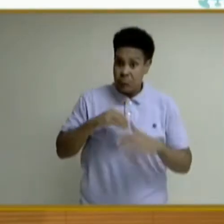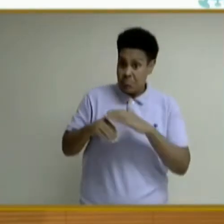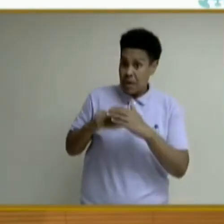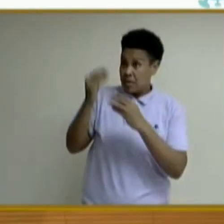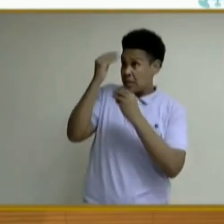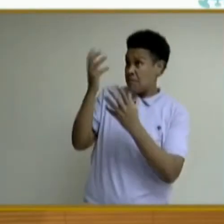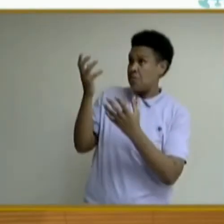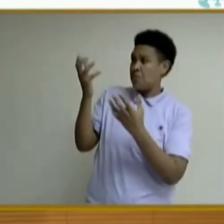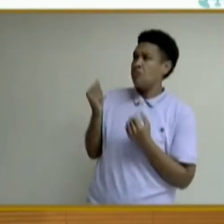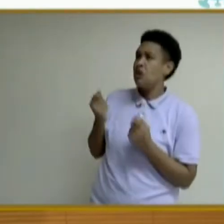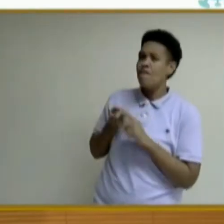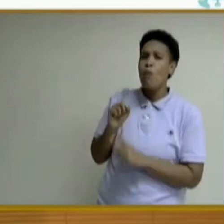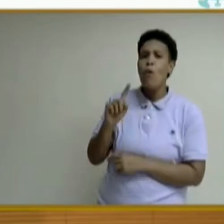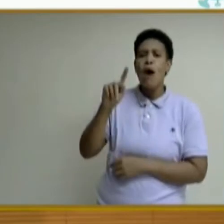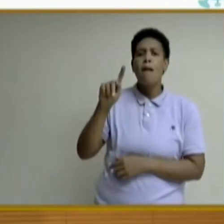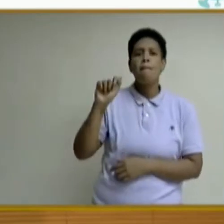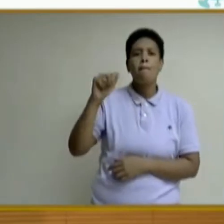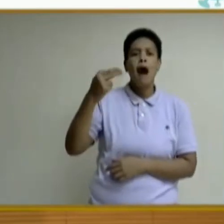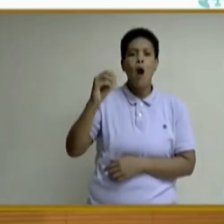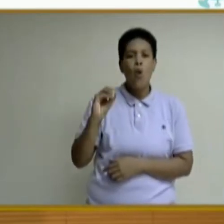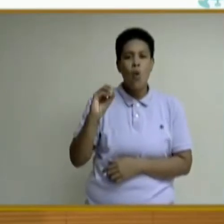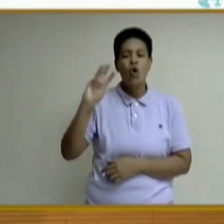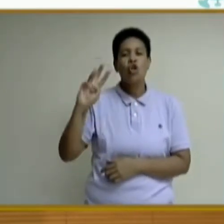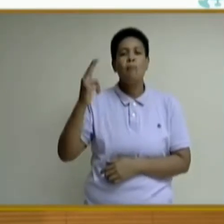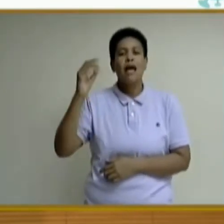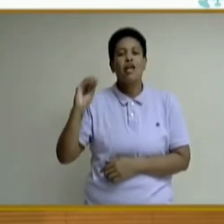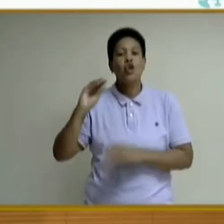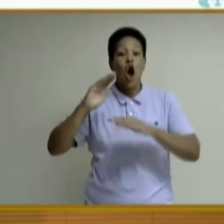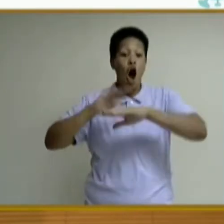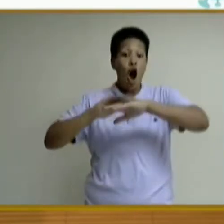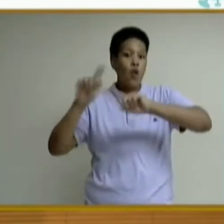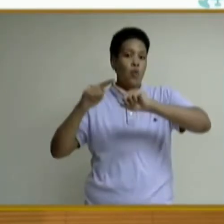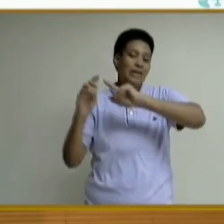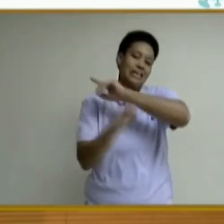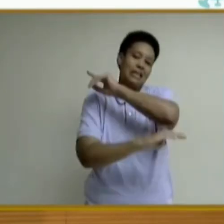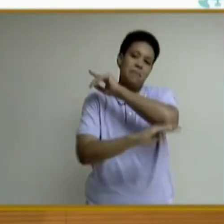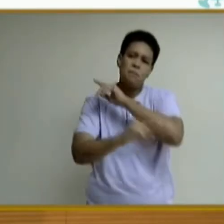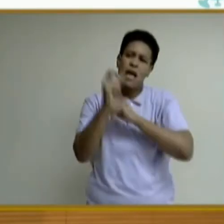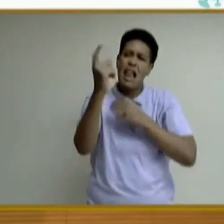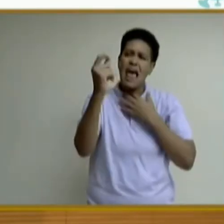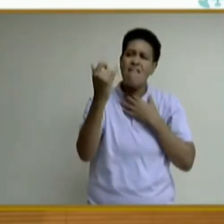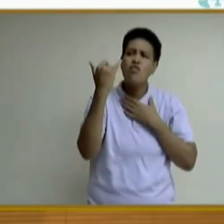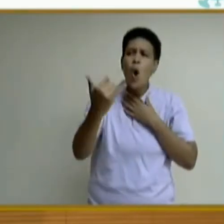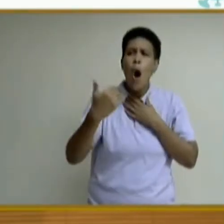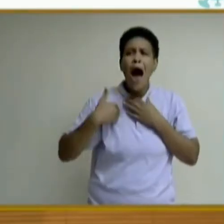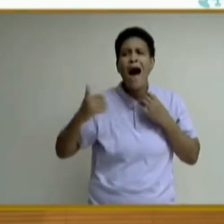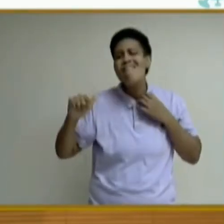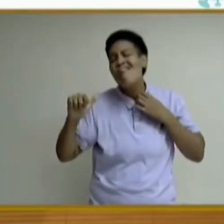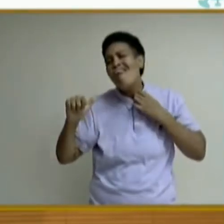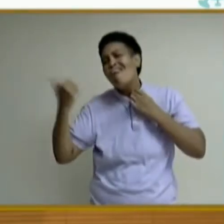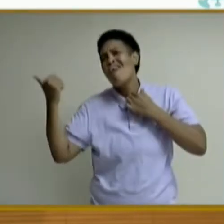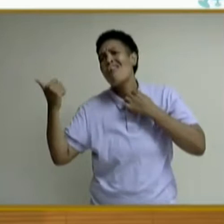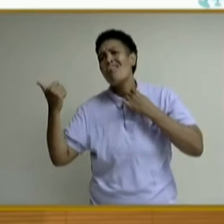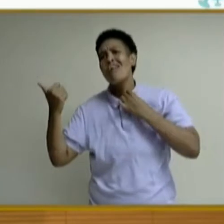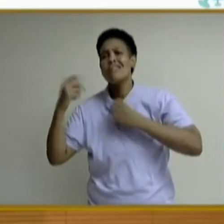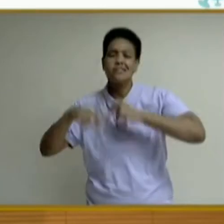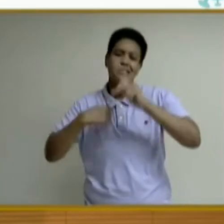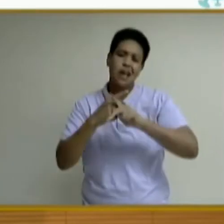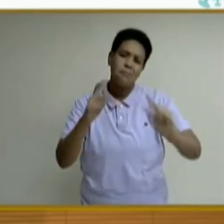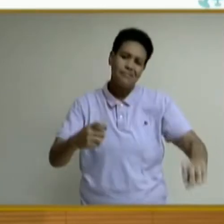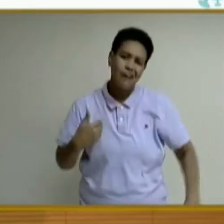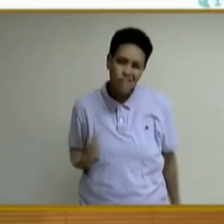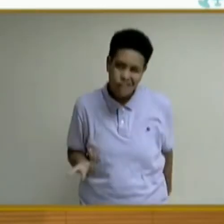received from PAHO WHO on September 11, there is now another type of